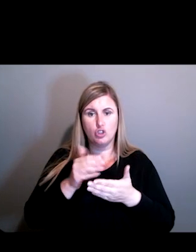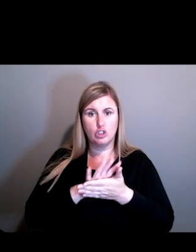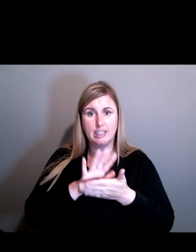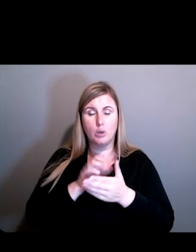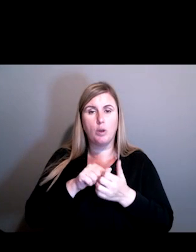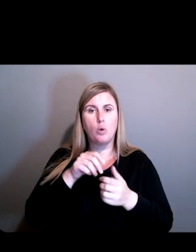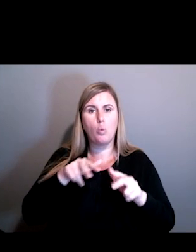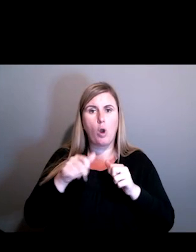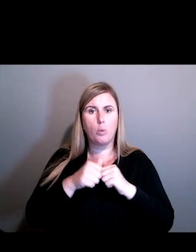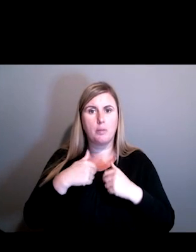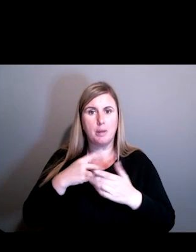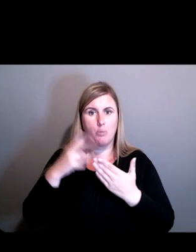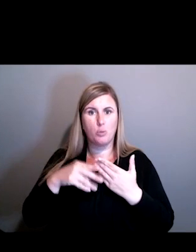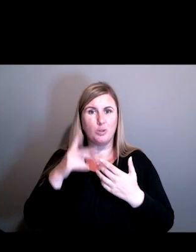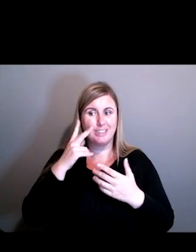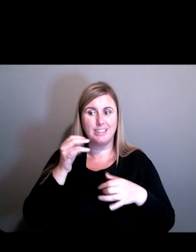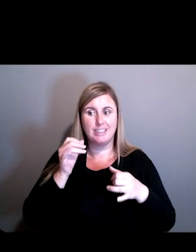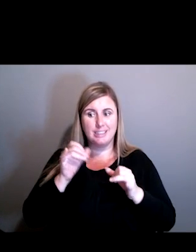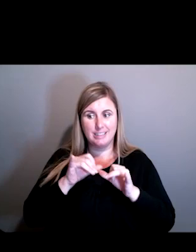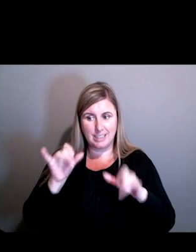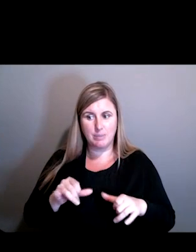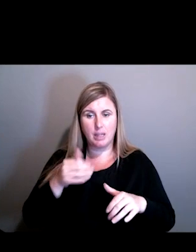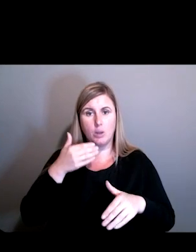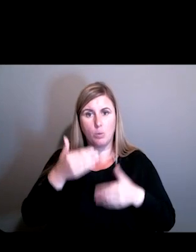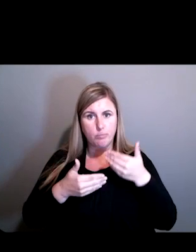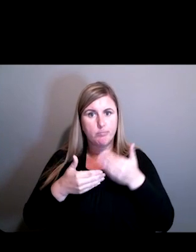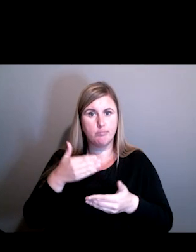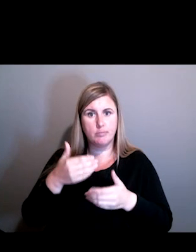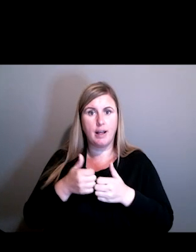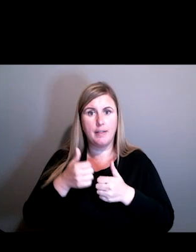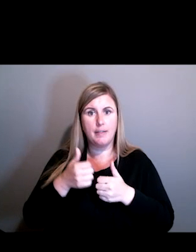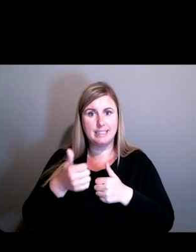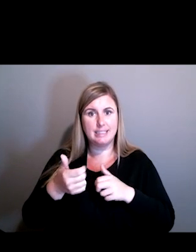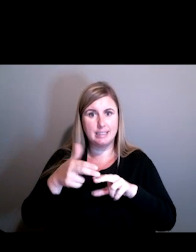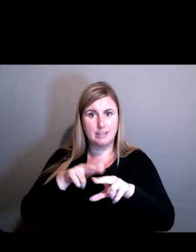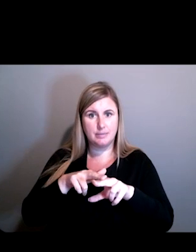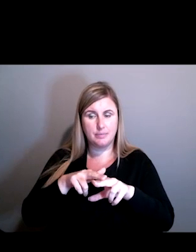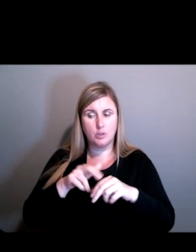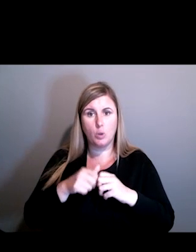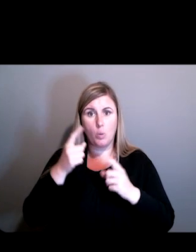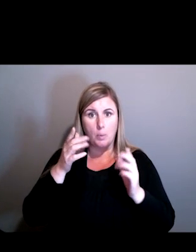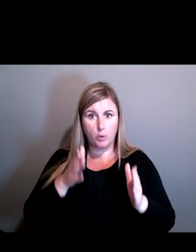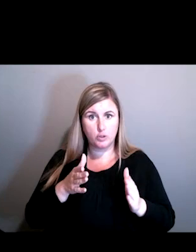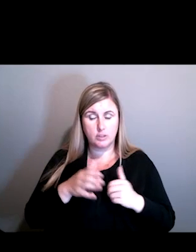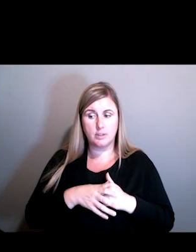see how you systematically build up the distance with one person, and then